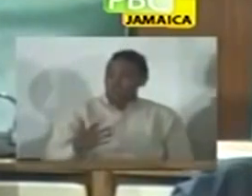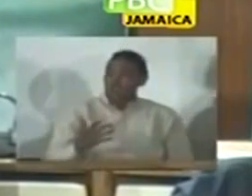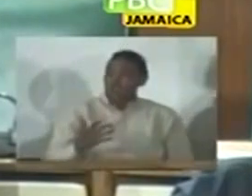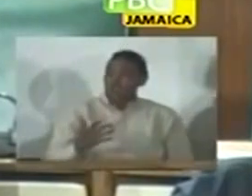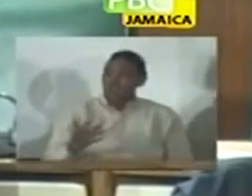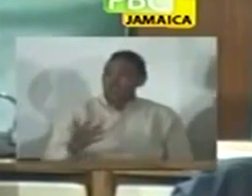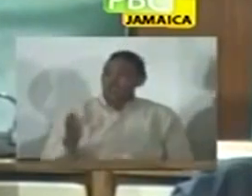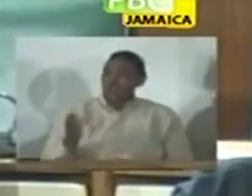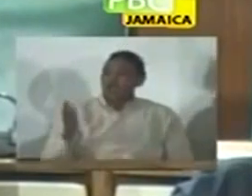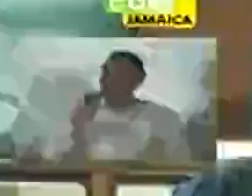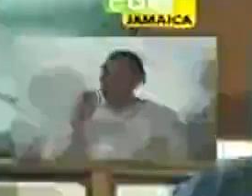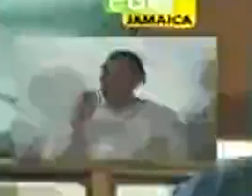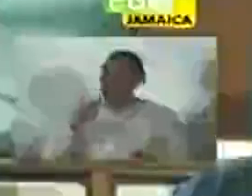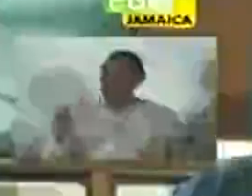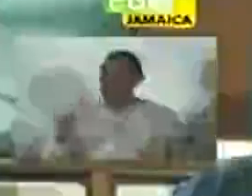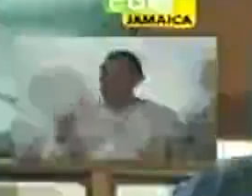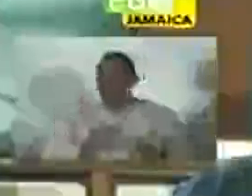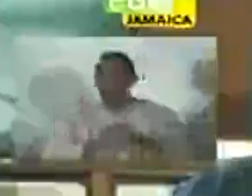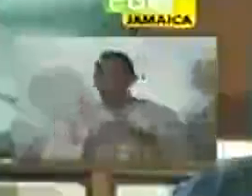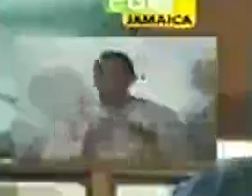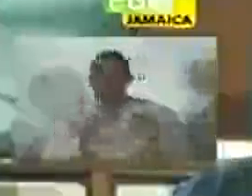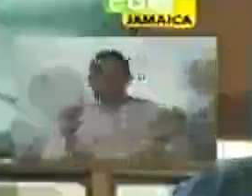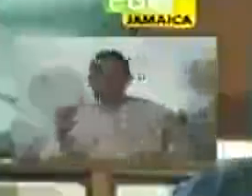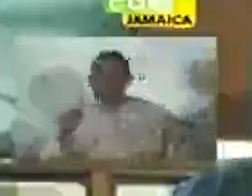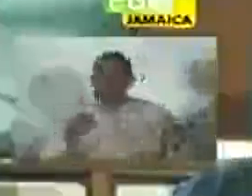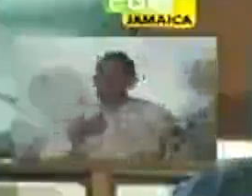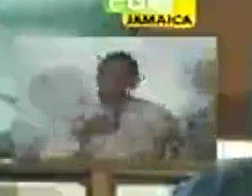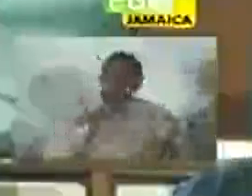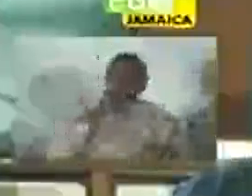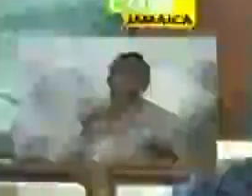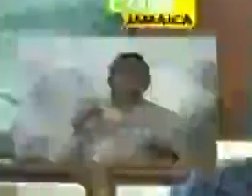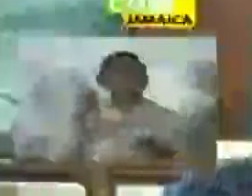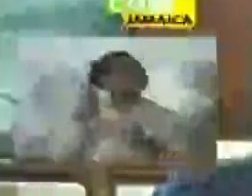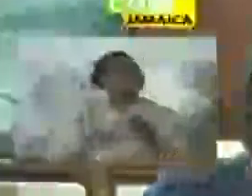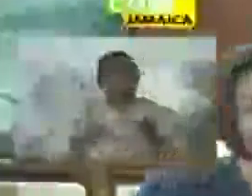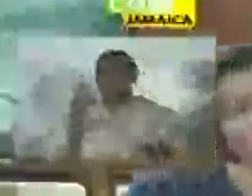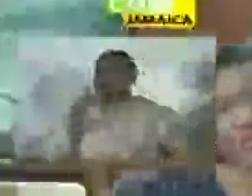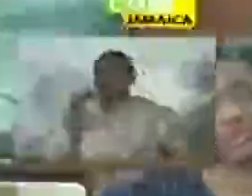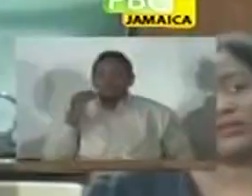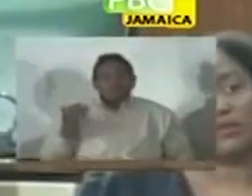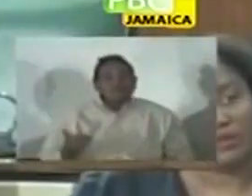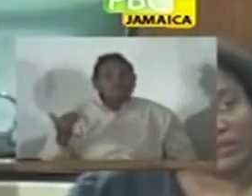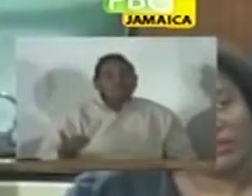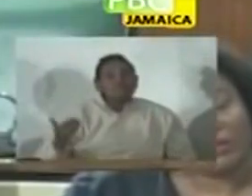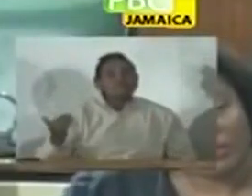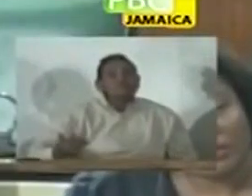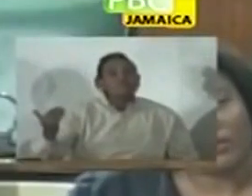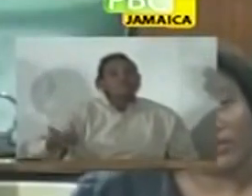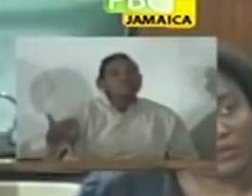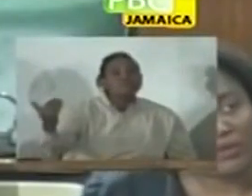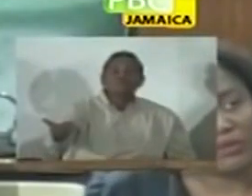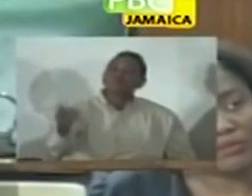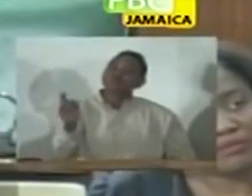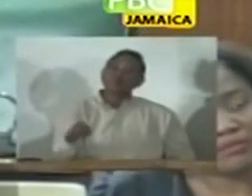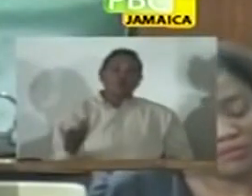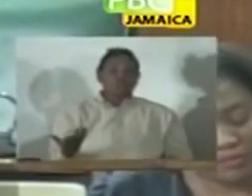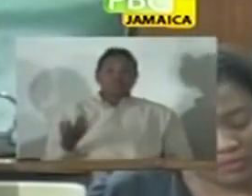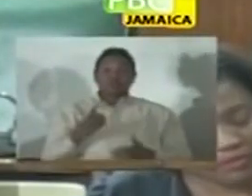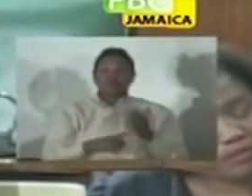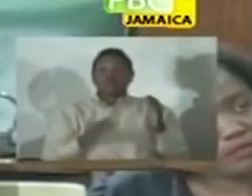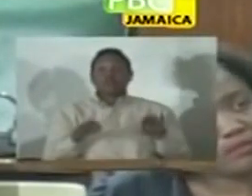no hiccup, pothole, or otherwise. What is important